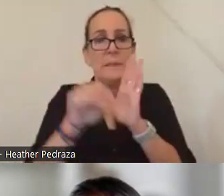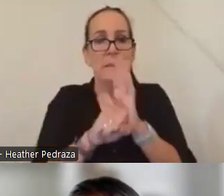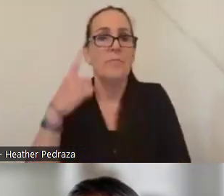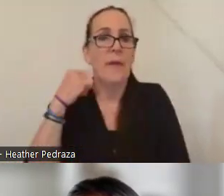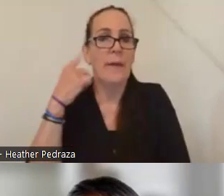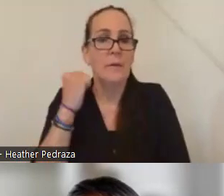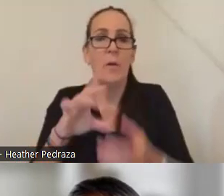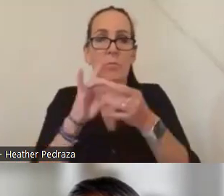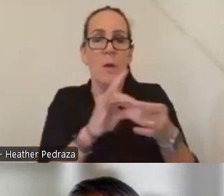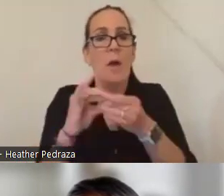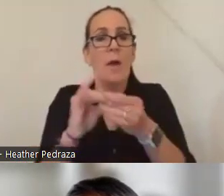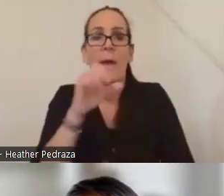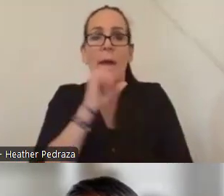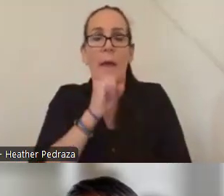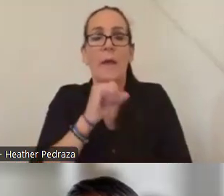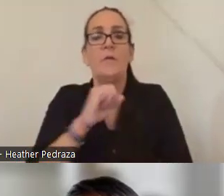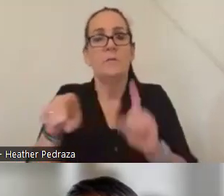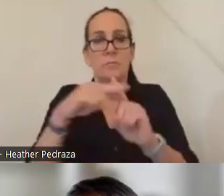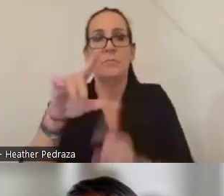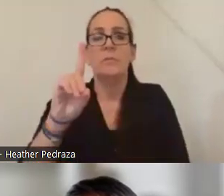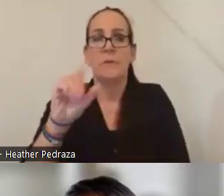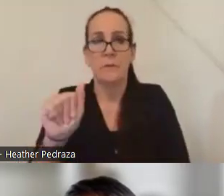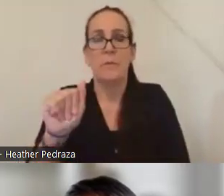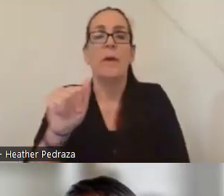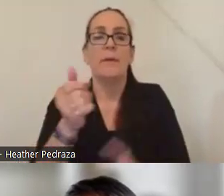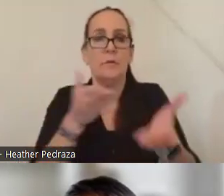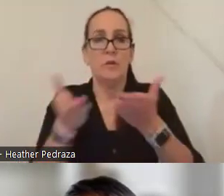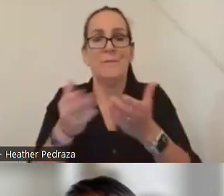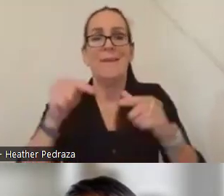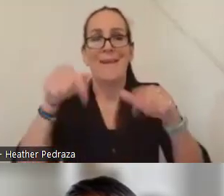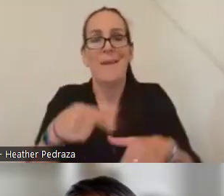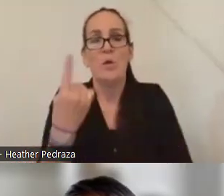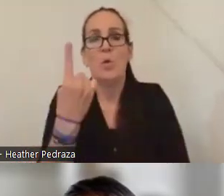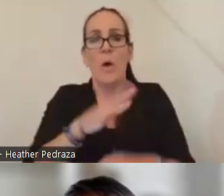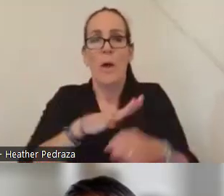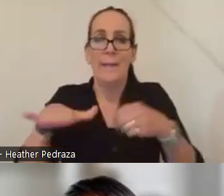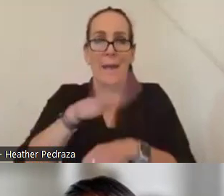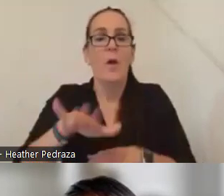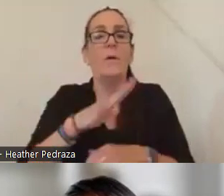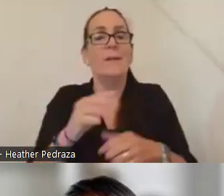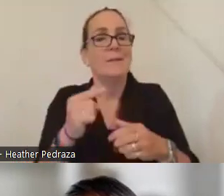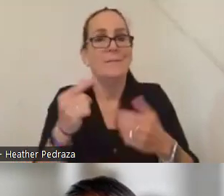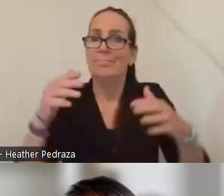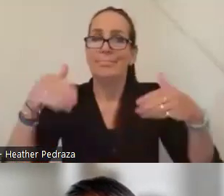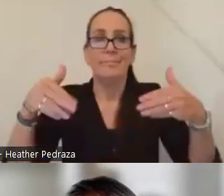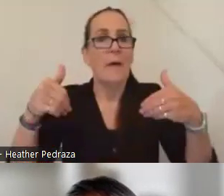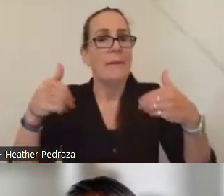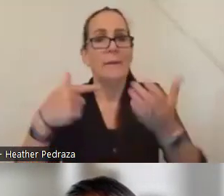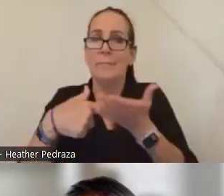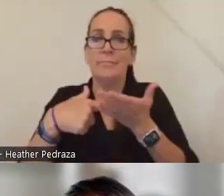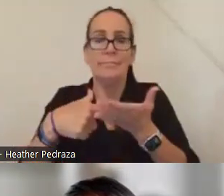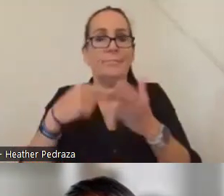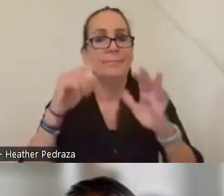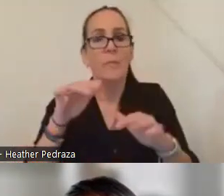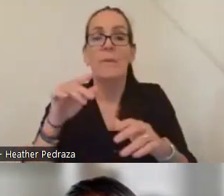services, this is the one area that has been left in the dust. We have not seen, I mean,